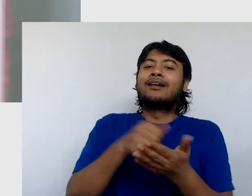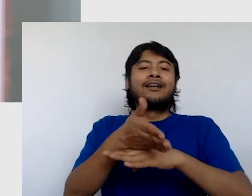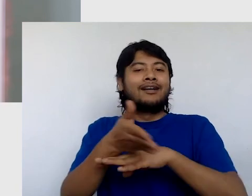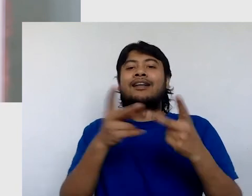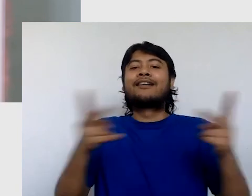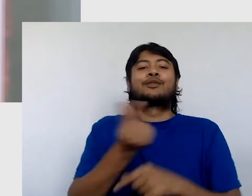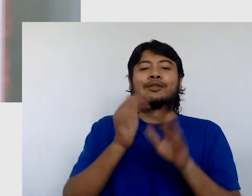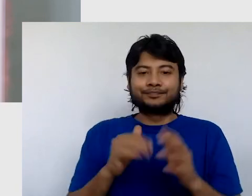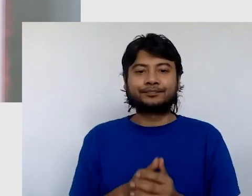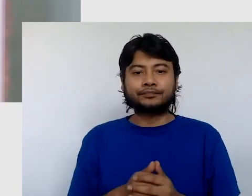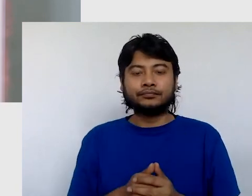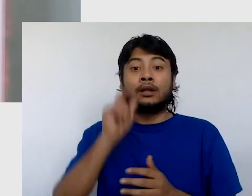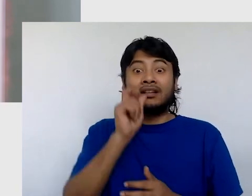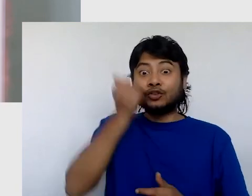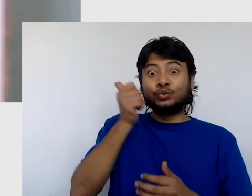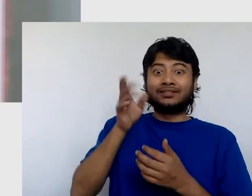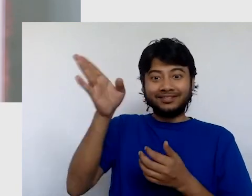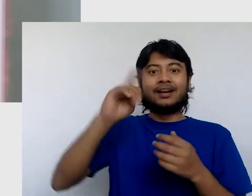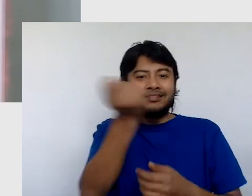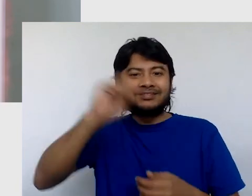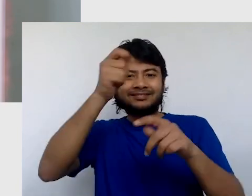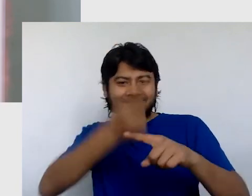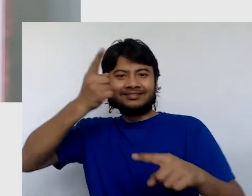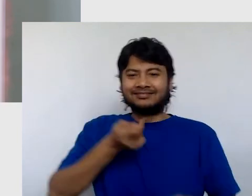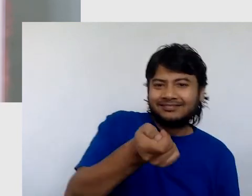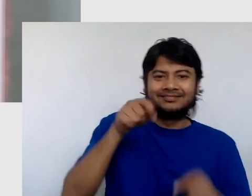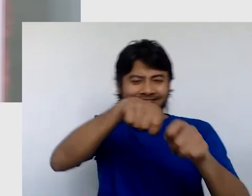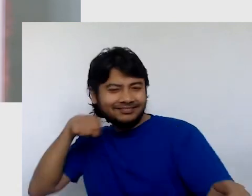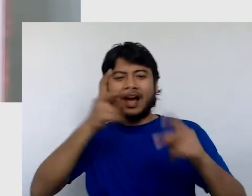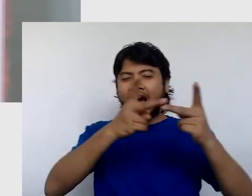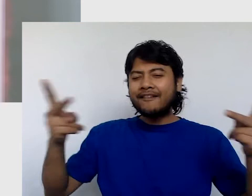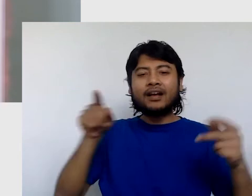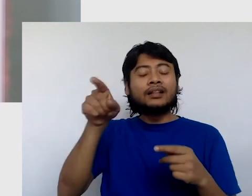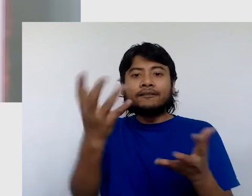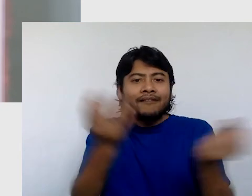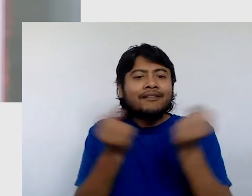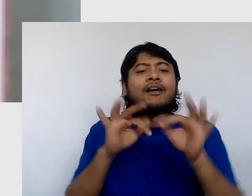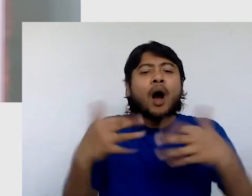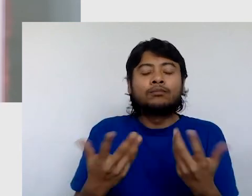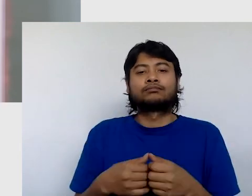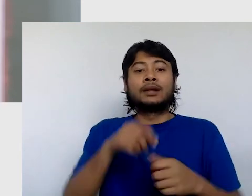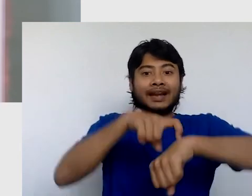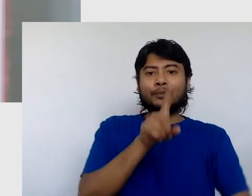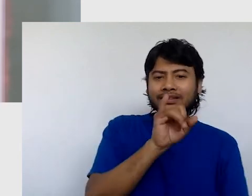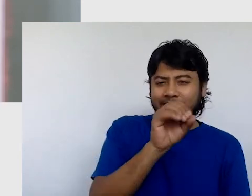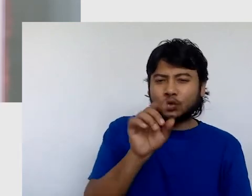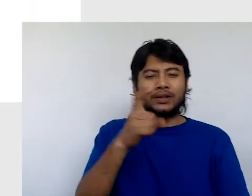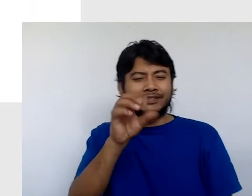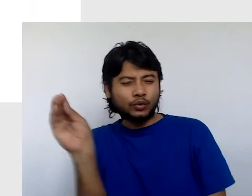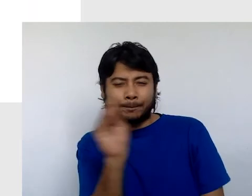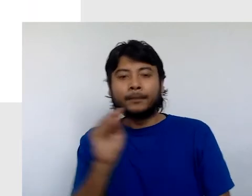in the Deccan in the 17th and 18th century. It is therefore possible that this striker was captured from